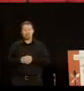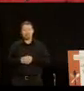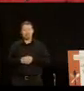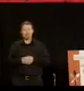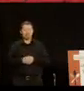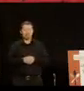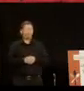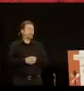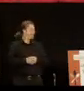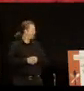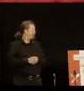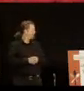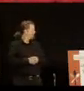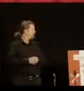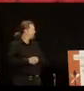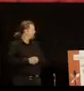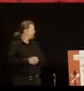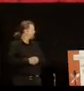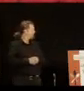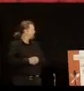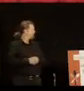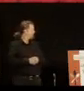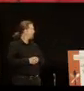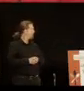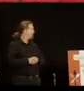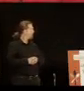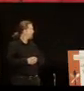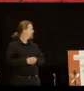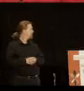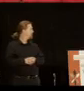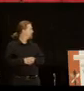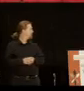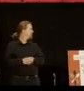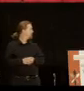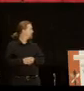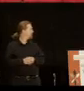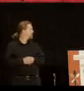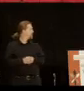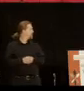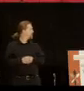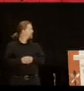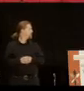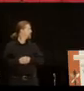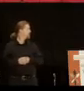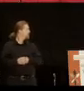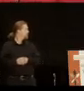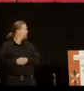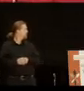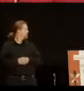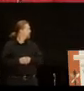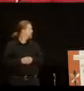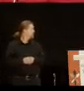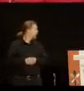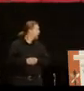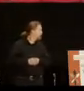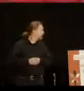You want me to cut it again? Here we go. Here we go. Here we go. Here we go. Got it? All right. Here we go,